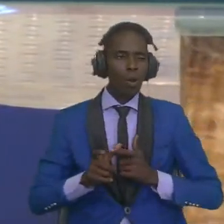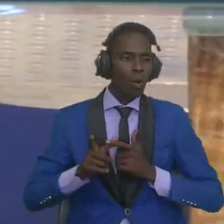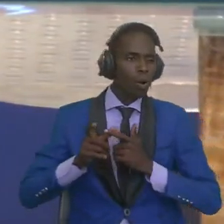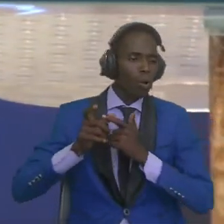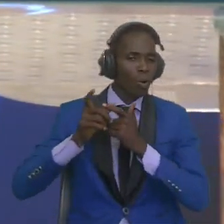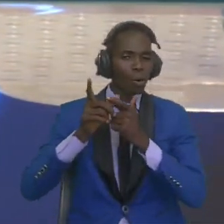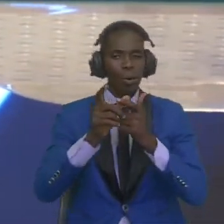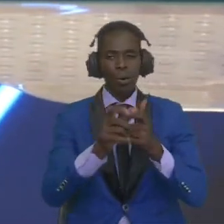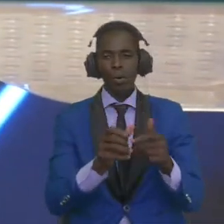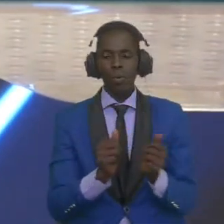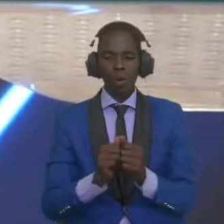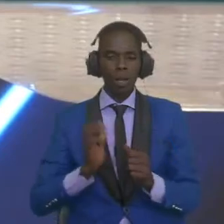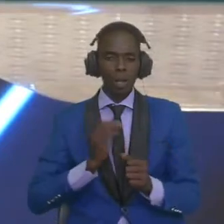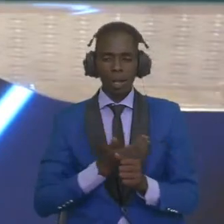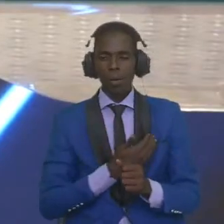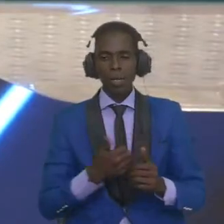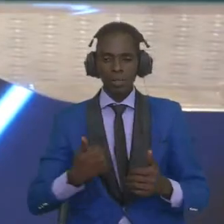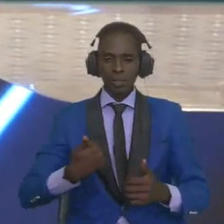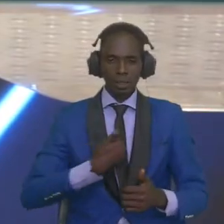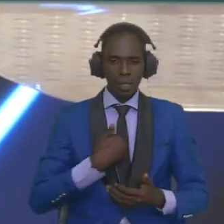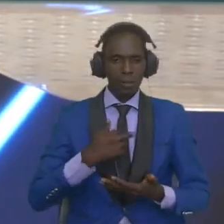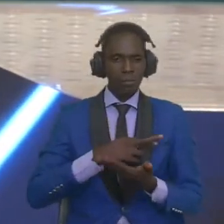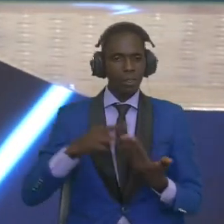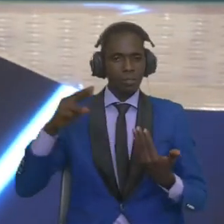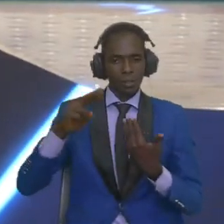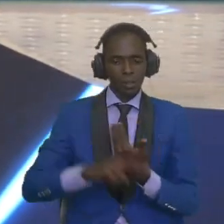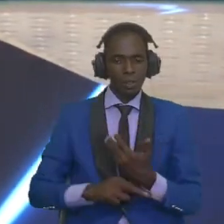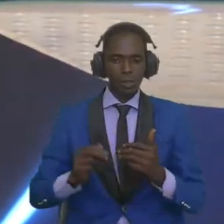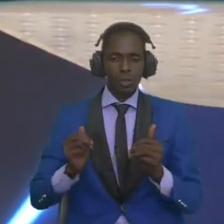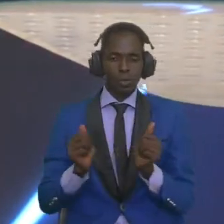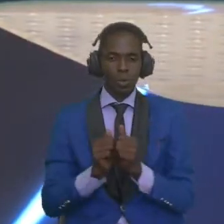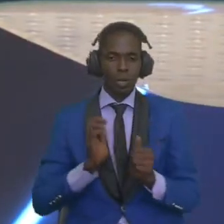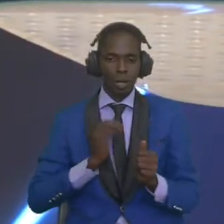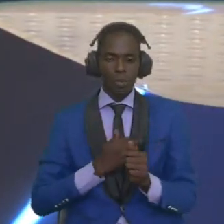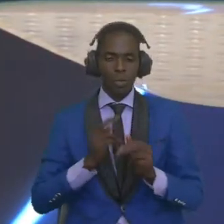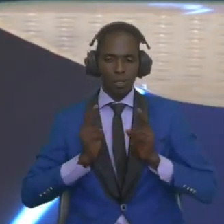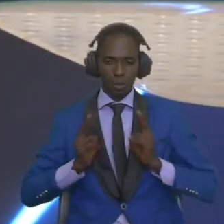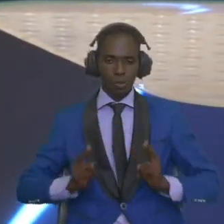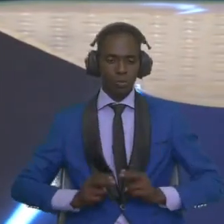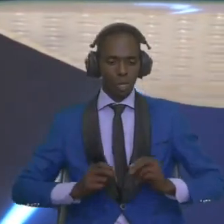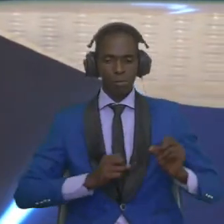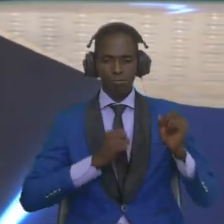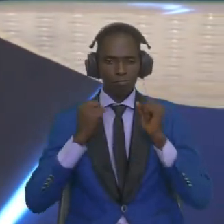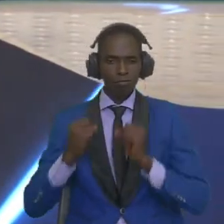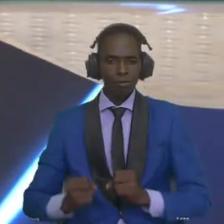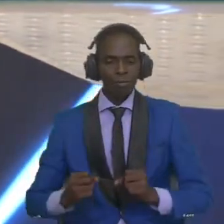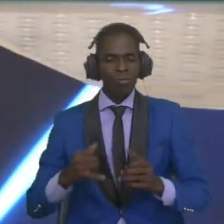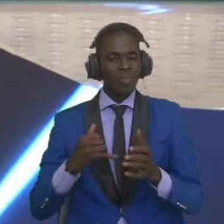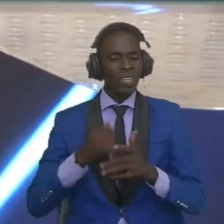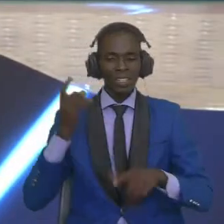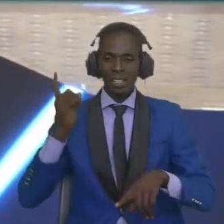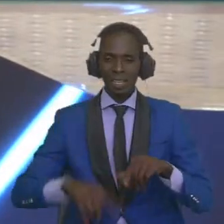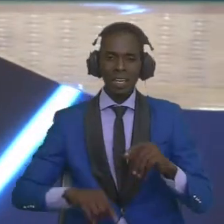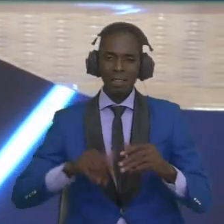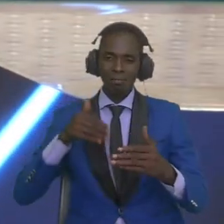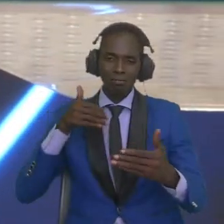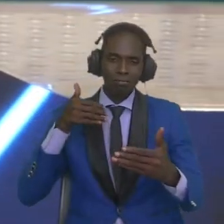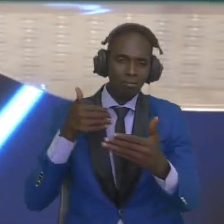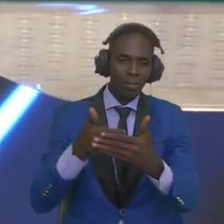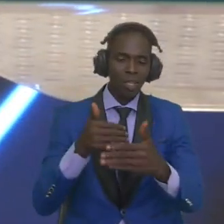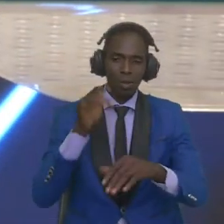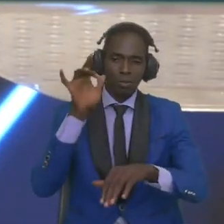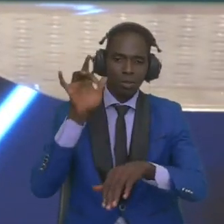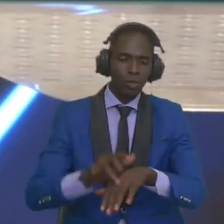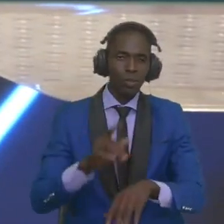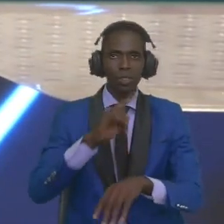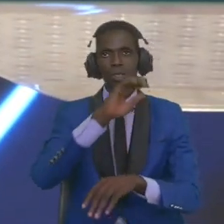and self-righteousness can carry us. We cannot run and then get to the glory of God. And then